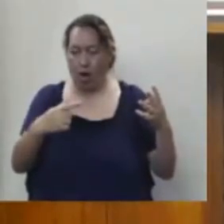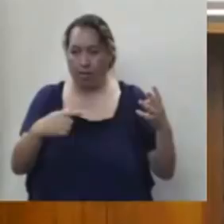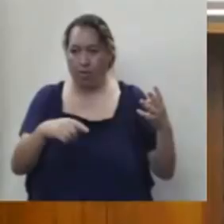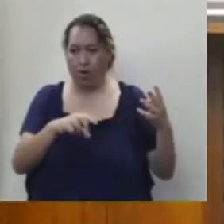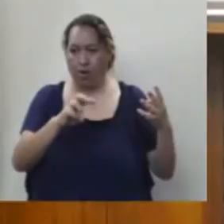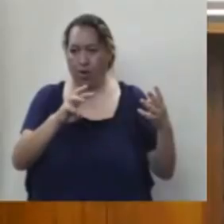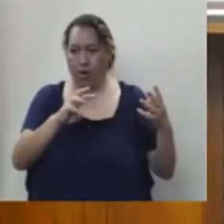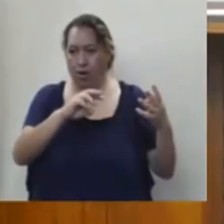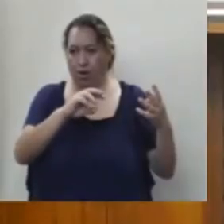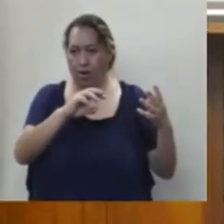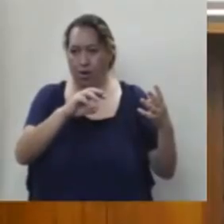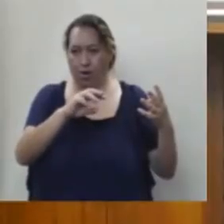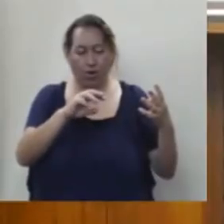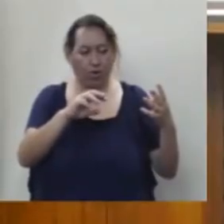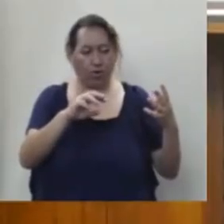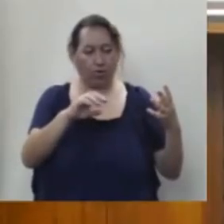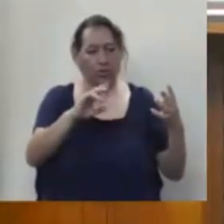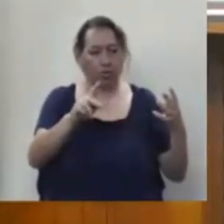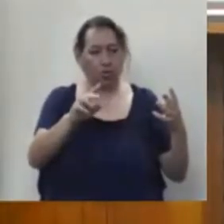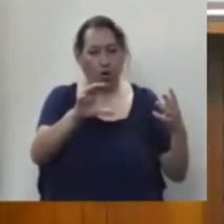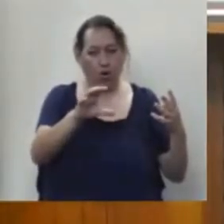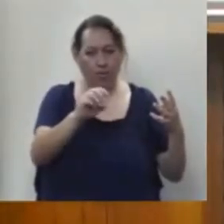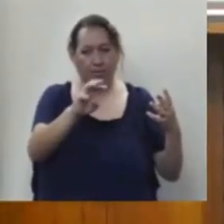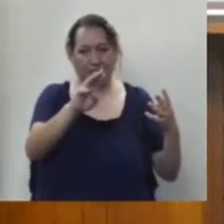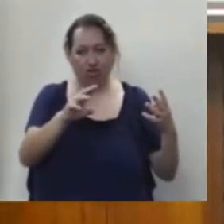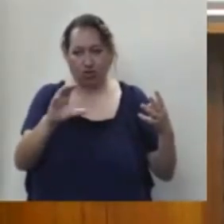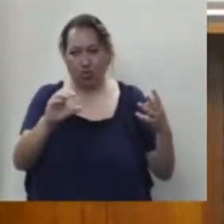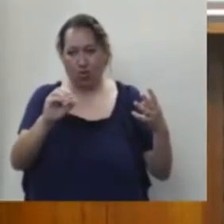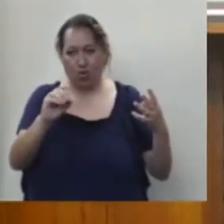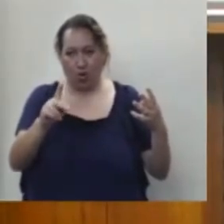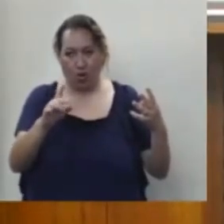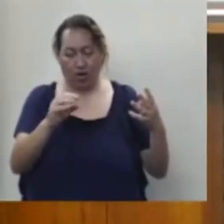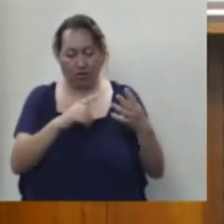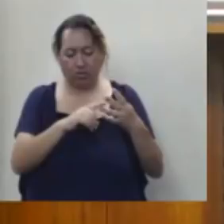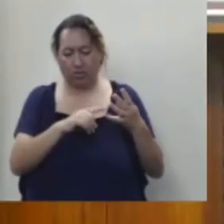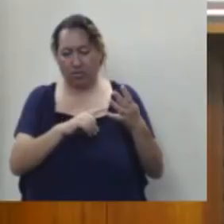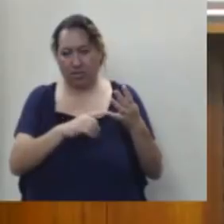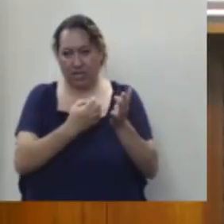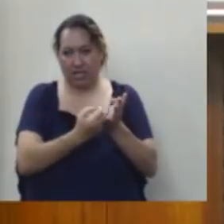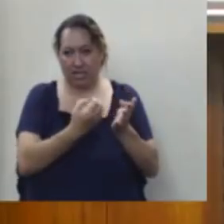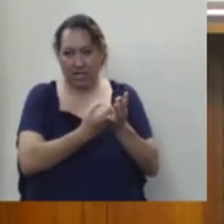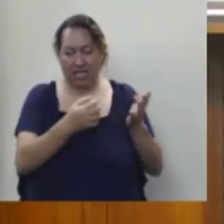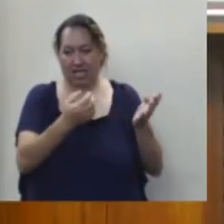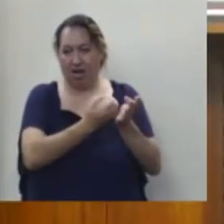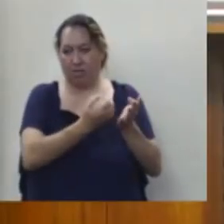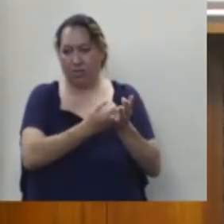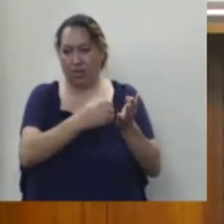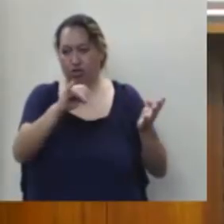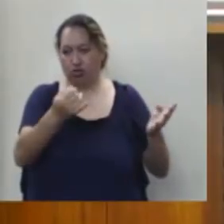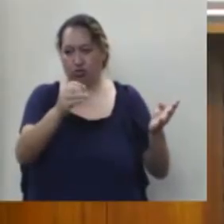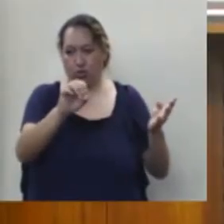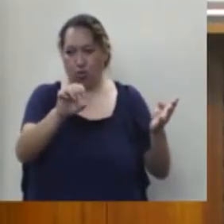the financial part of the business. Economist Joe Bradley is there. We all know Joe Bradley. He's been a